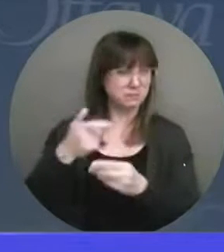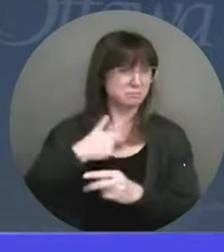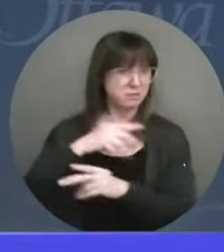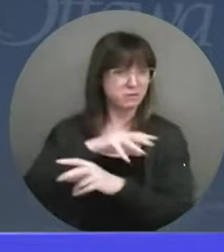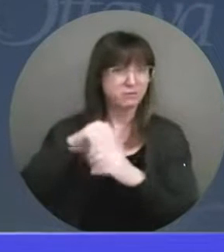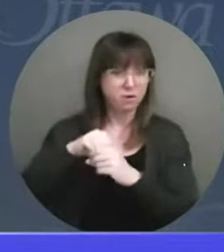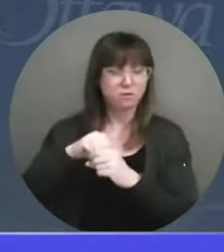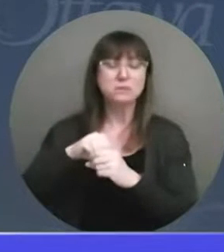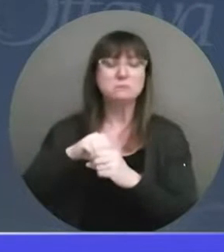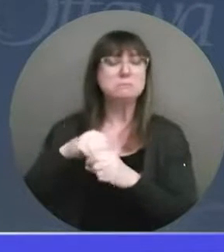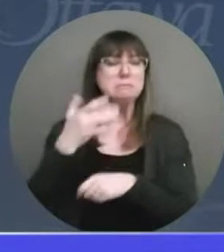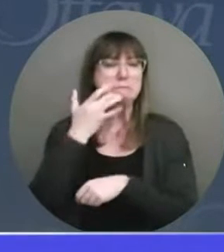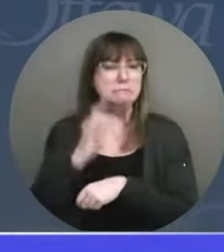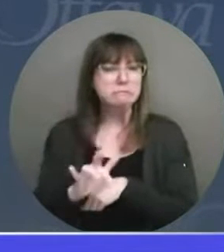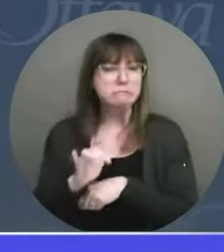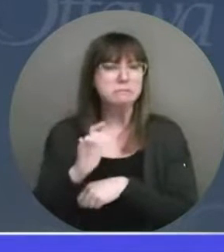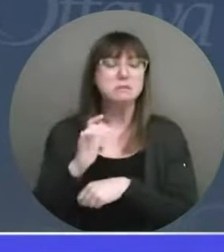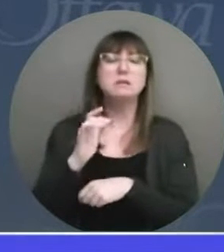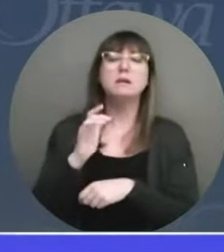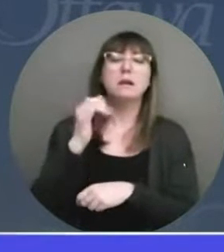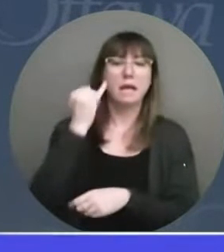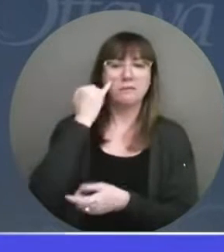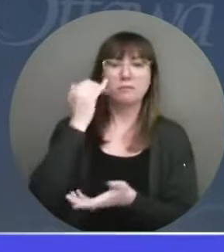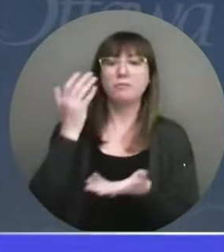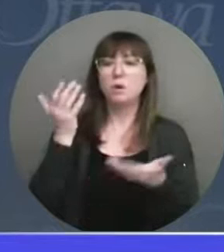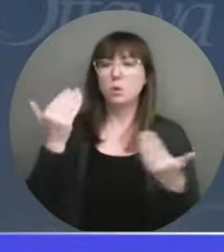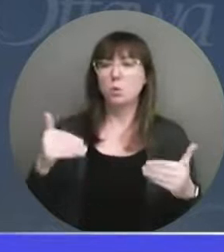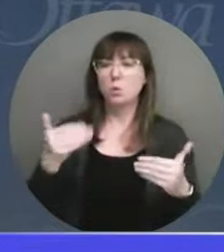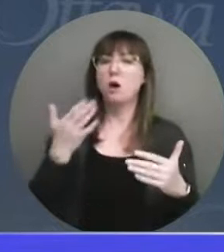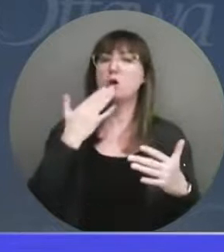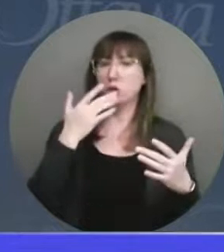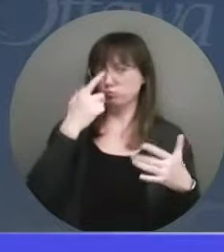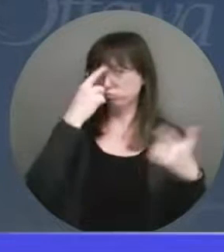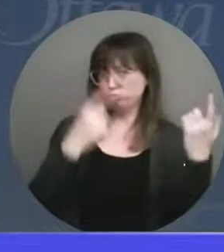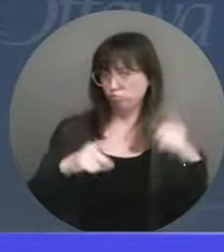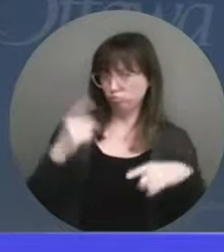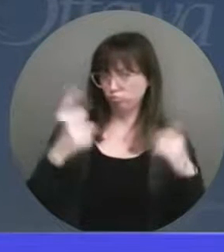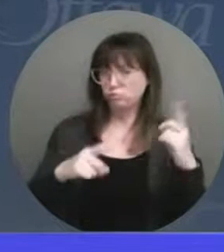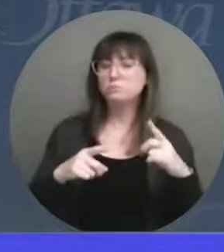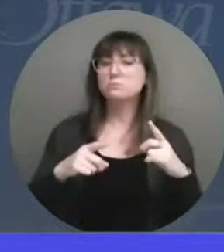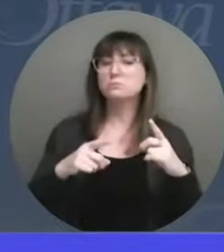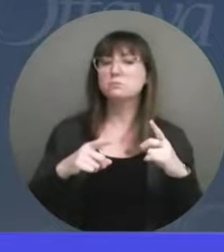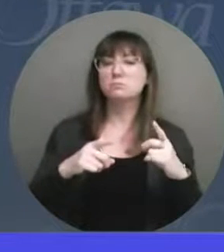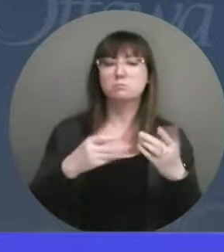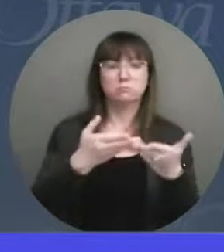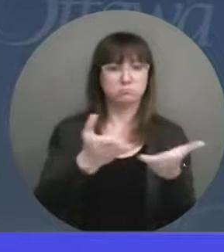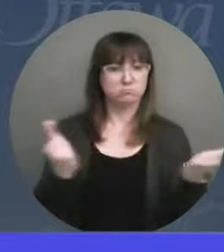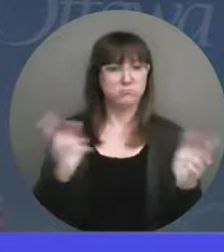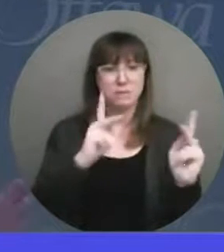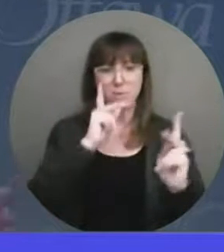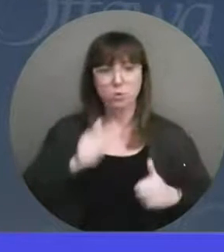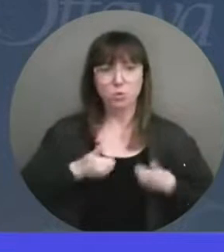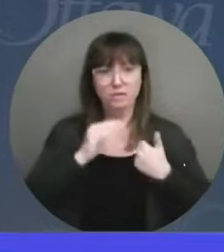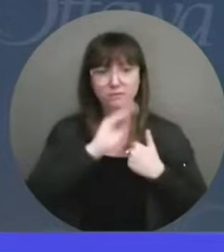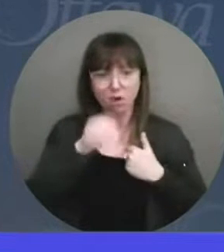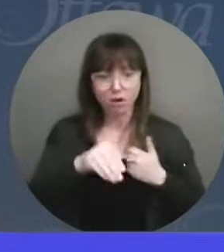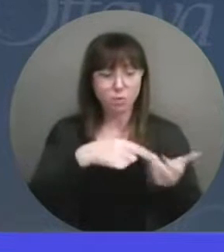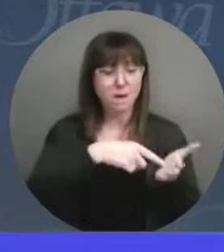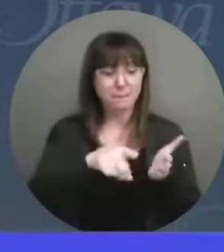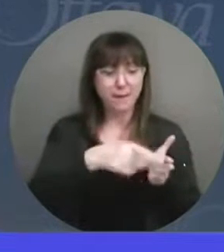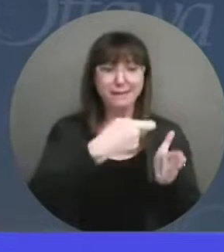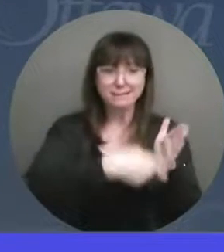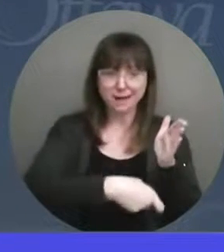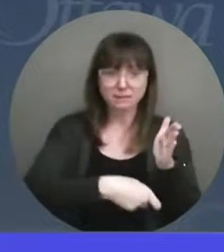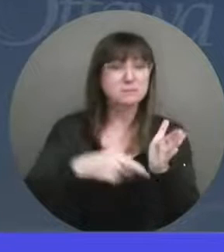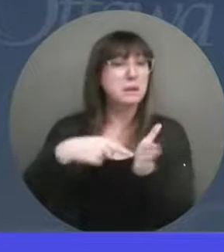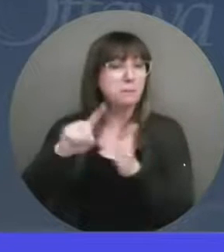is that medium where we respect the hardworking taxpayers of the city who pay the bills around here,